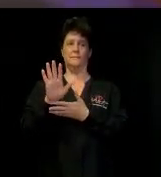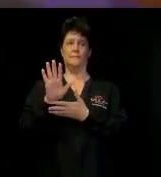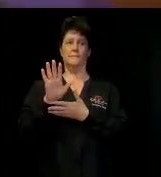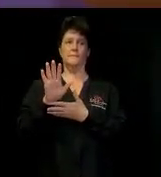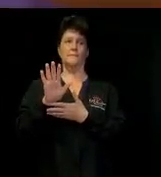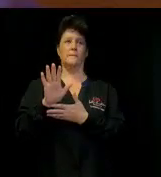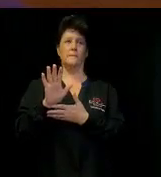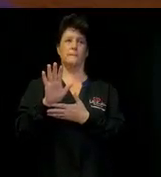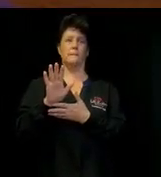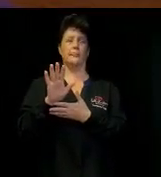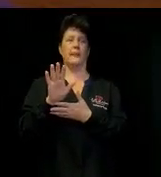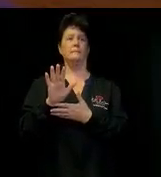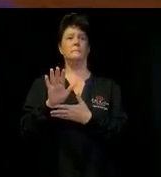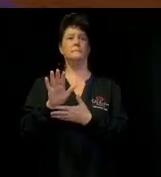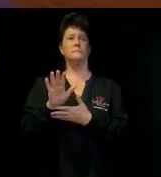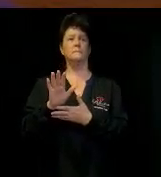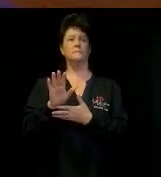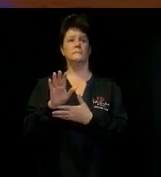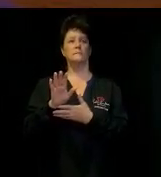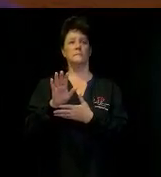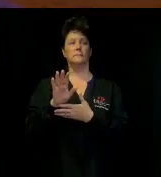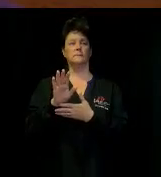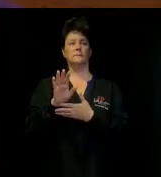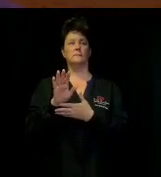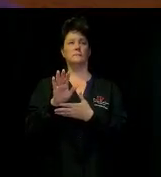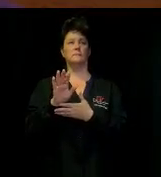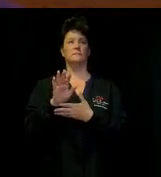there, say amen.